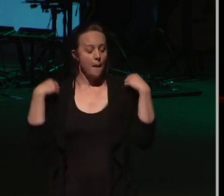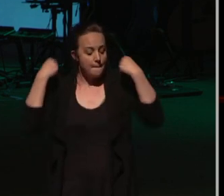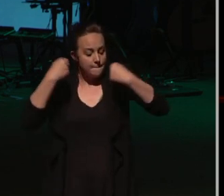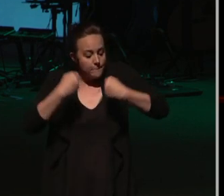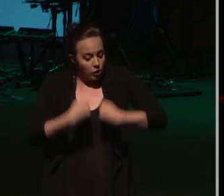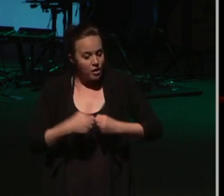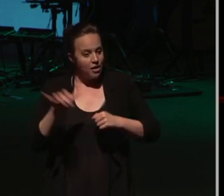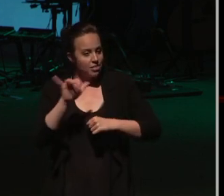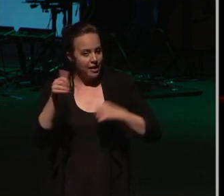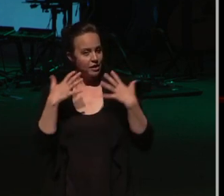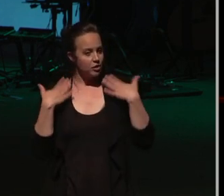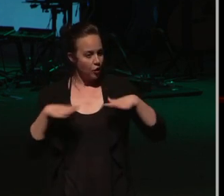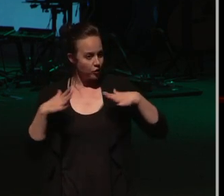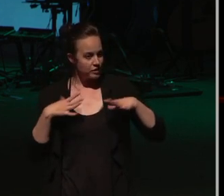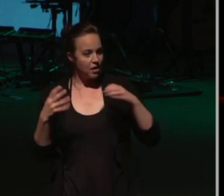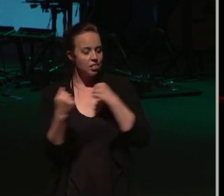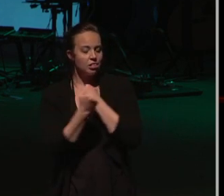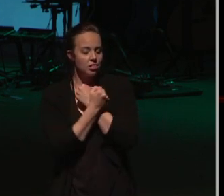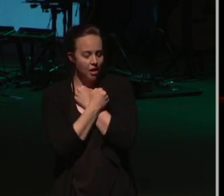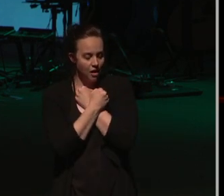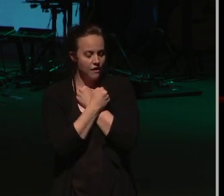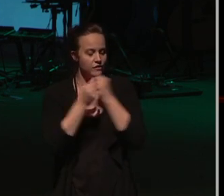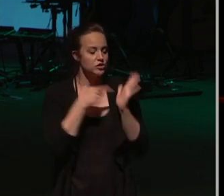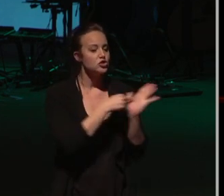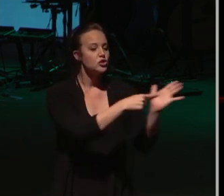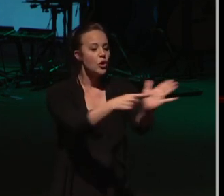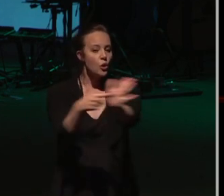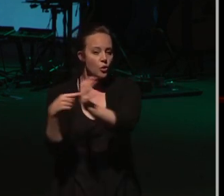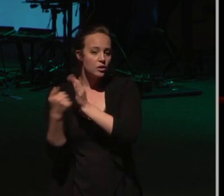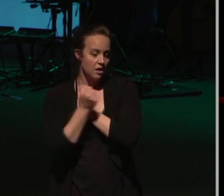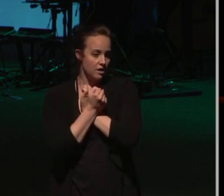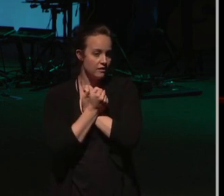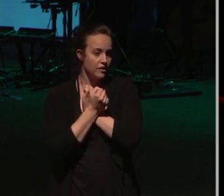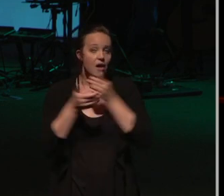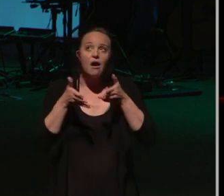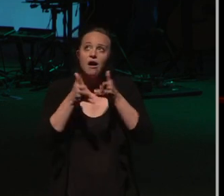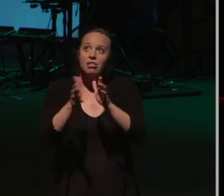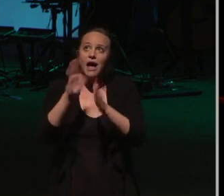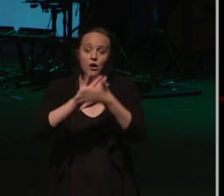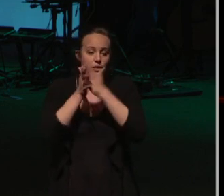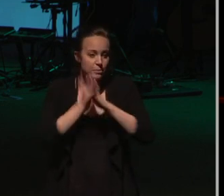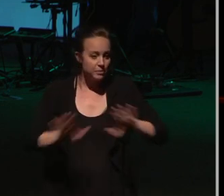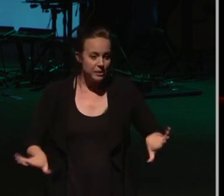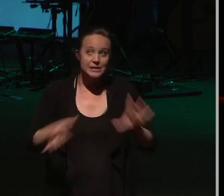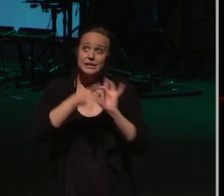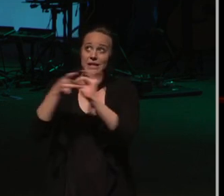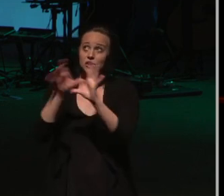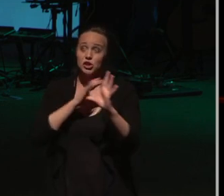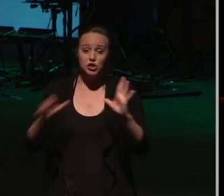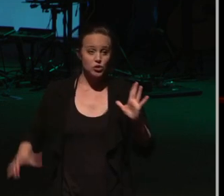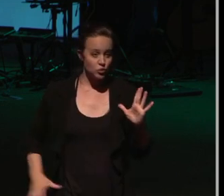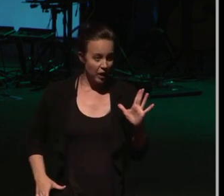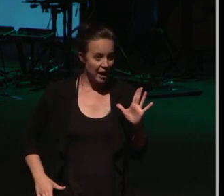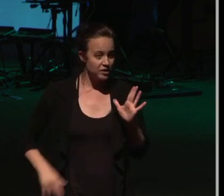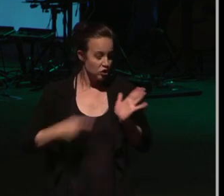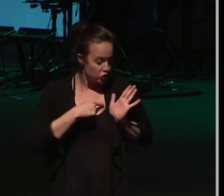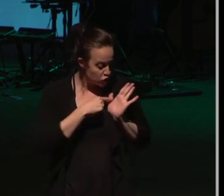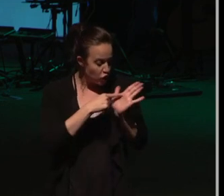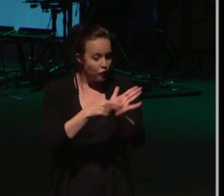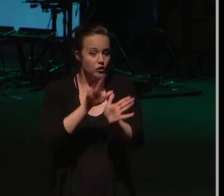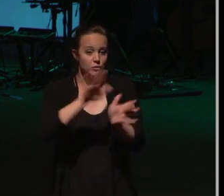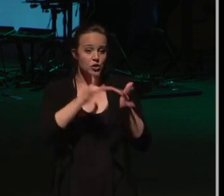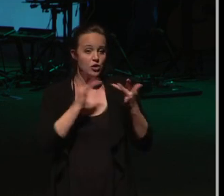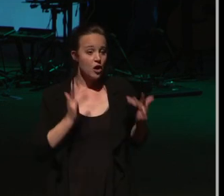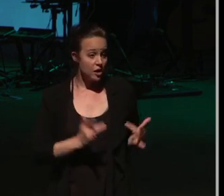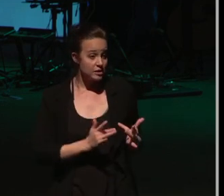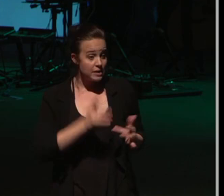perfect harmony. And let the peace of Christ rule in your hearts, to which indeed you were called in one body. And